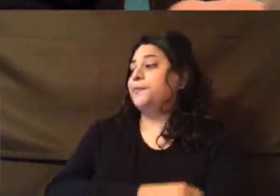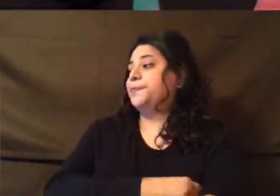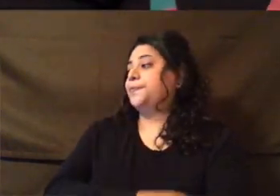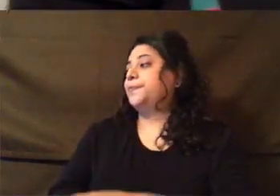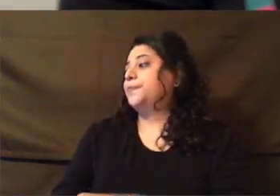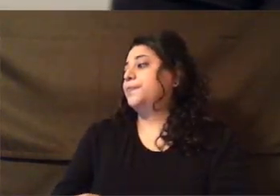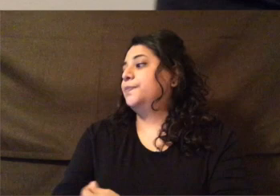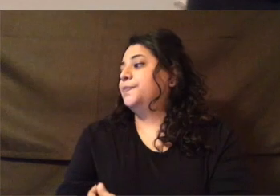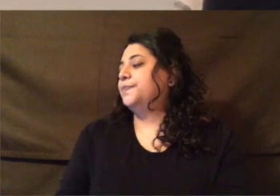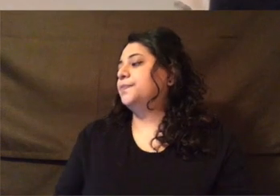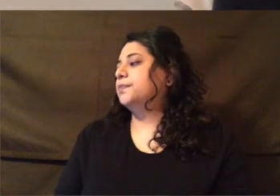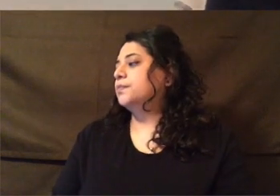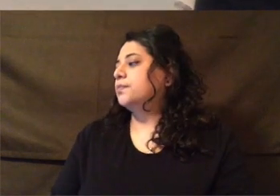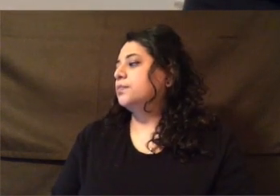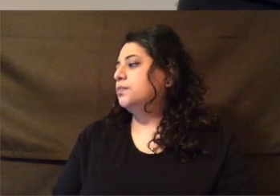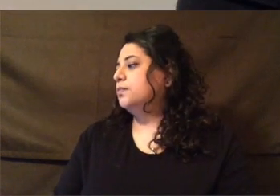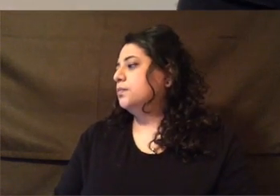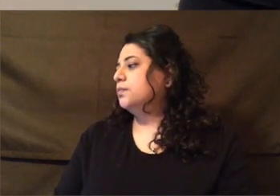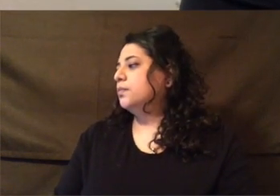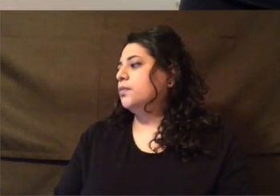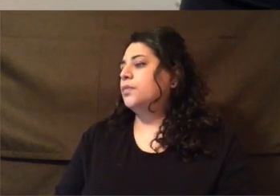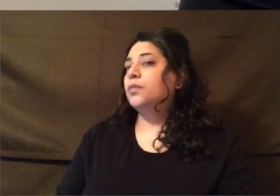Chapter 4.